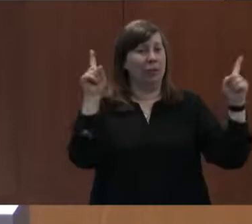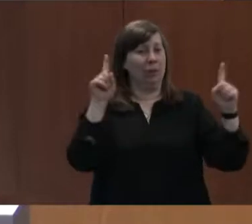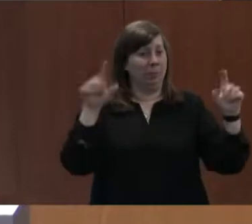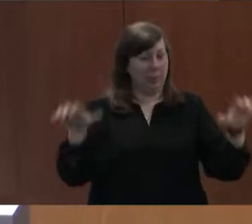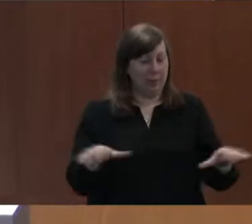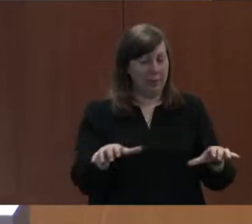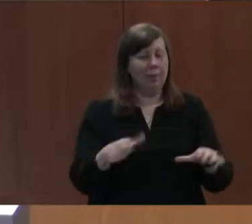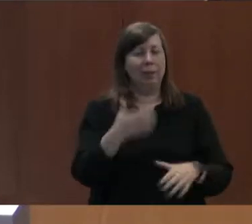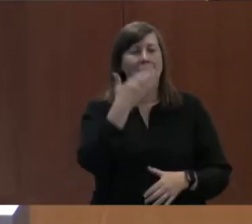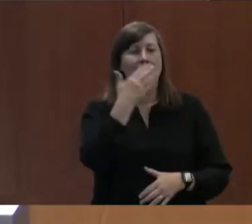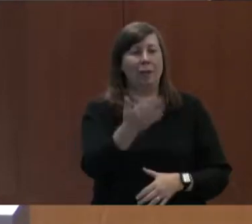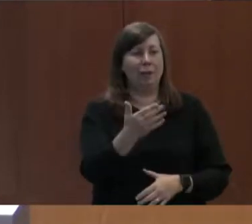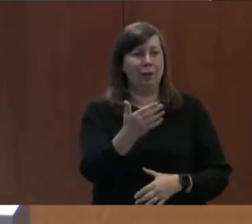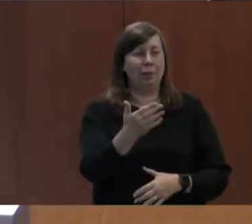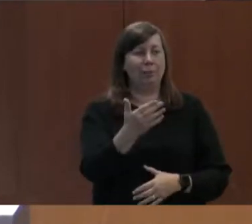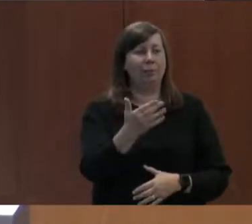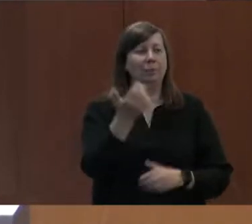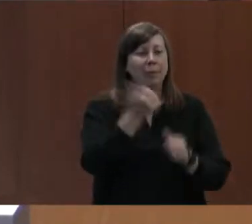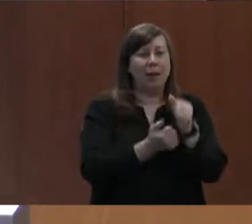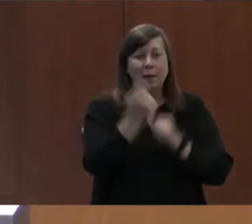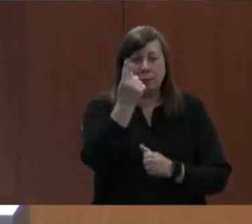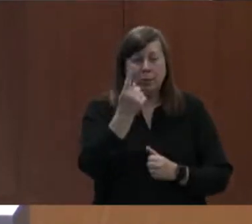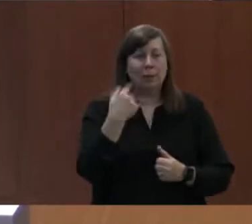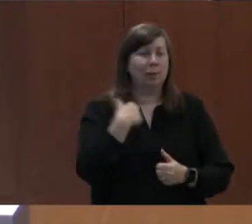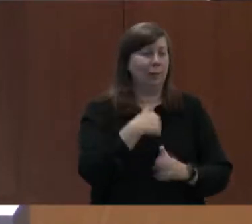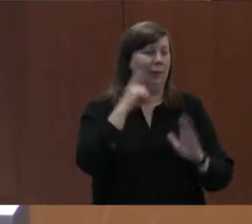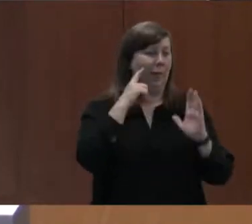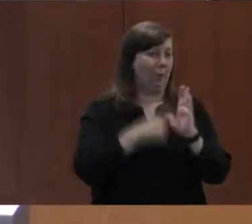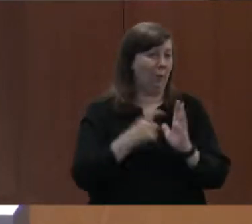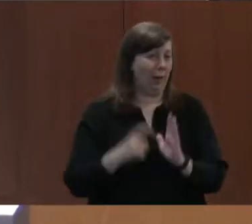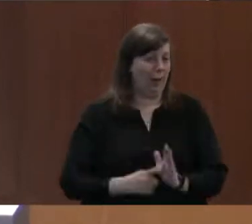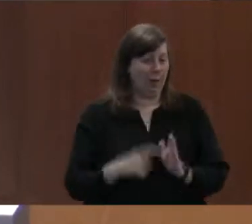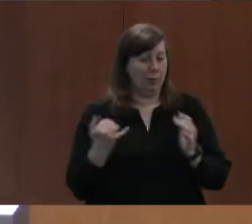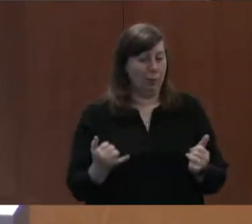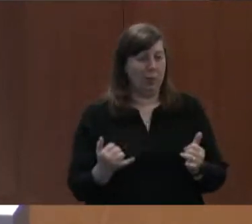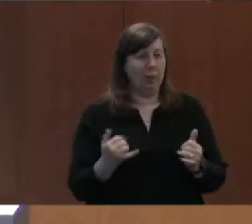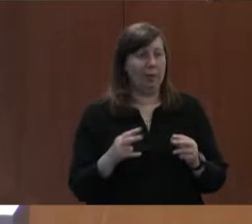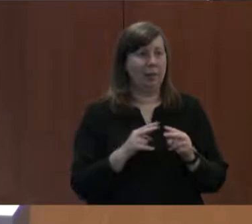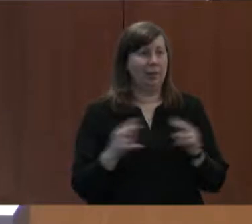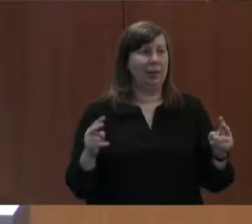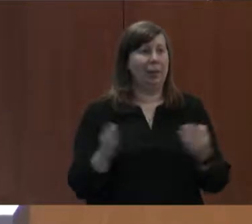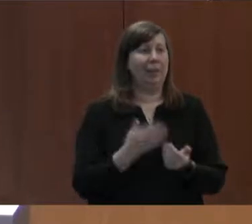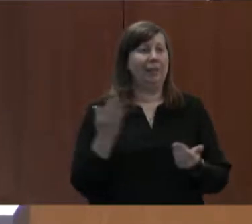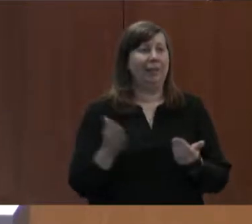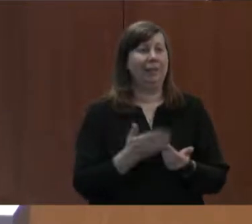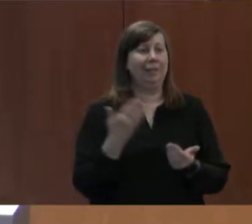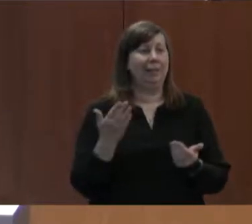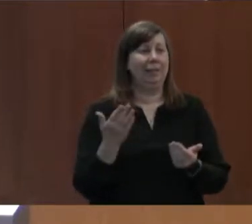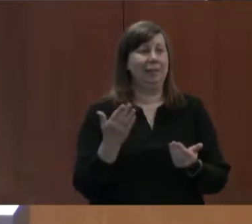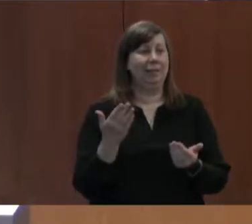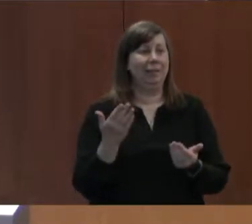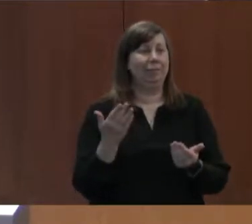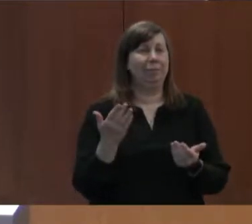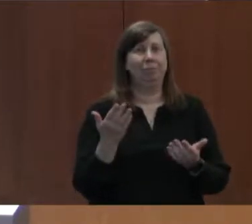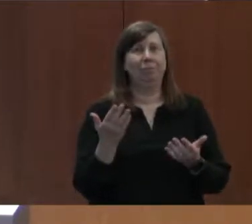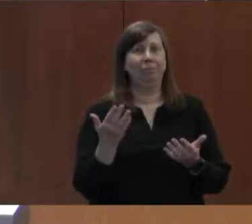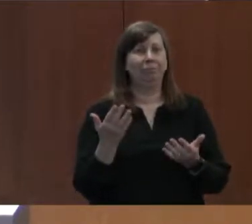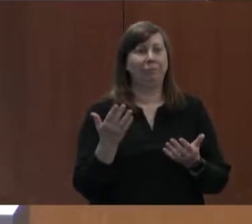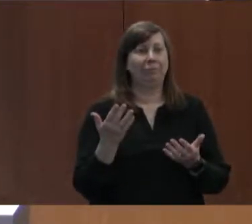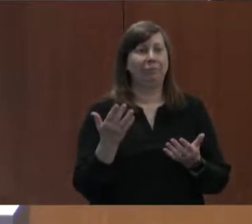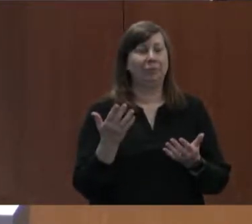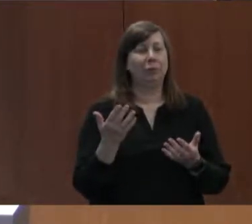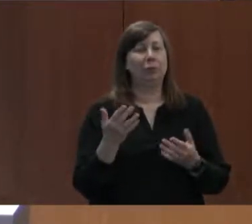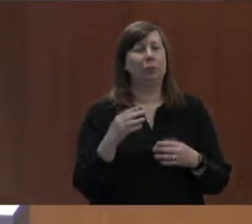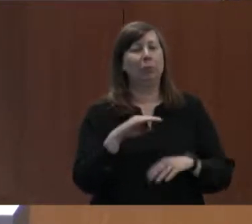made. Thank you to everyone that we have recognized today. It is very easy to get